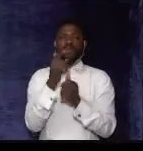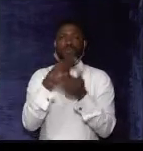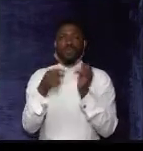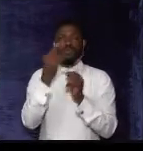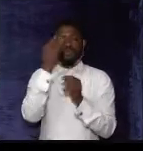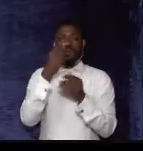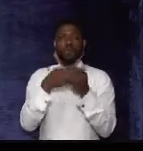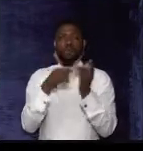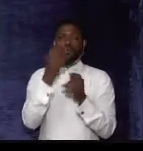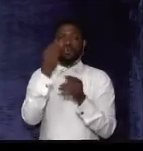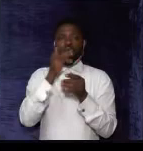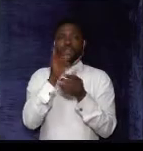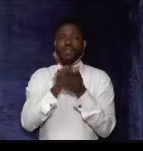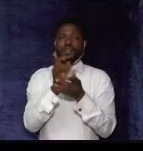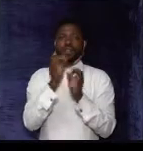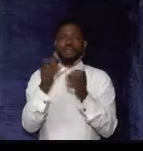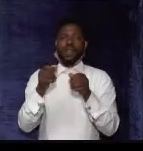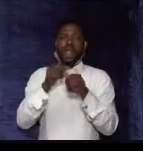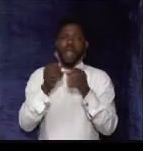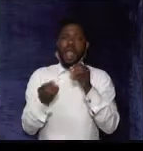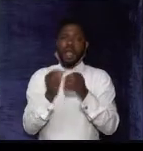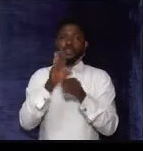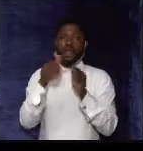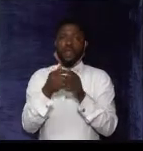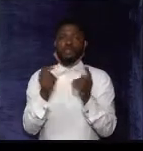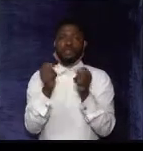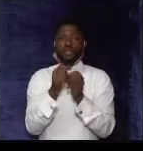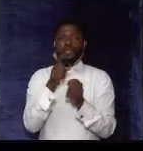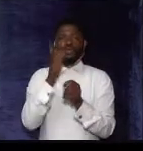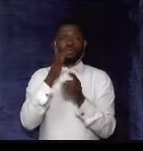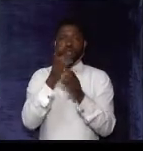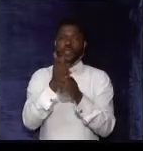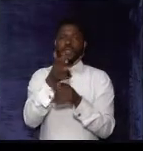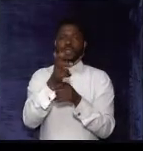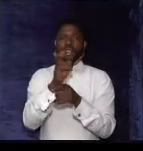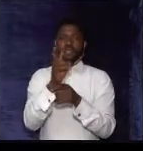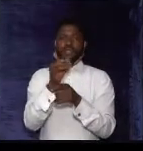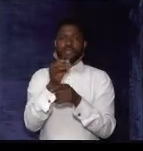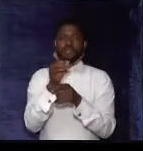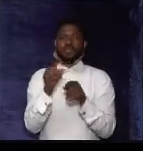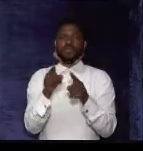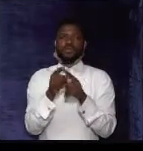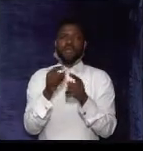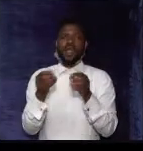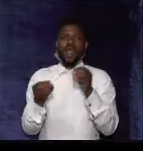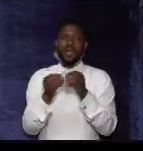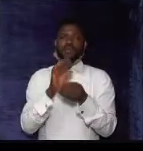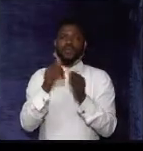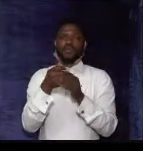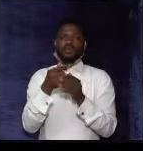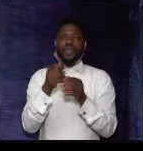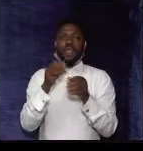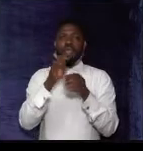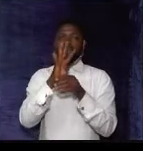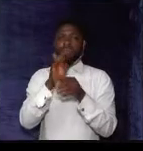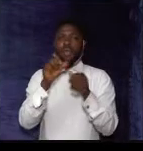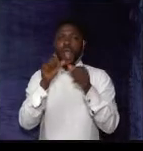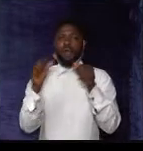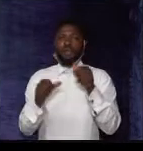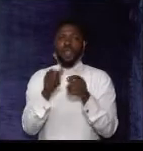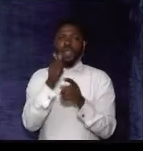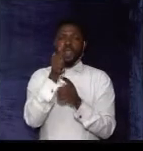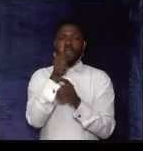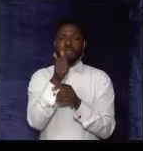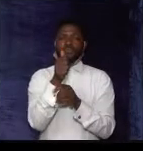know. And what you know is that if you add all the angles around a point, you will get 360. So add all the 4 angles around that